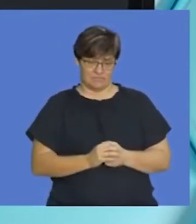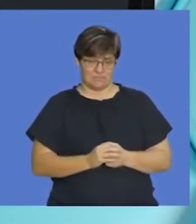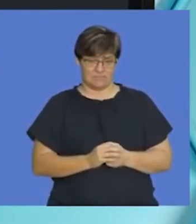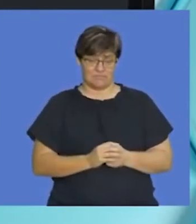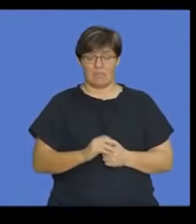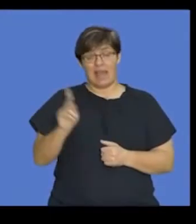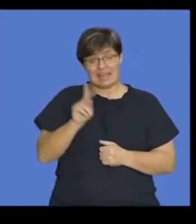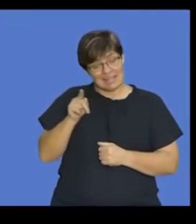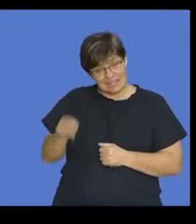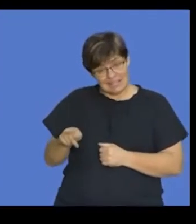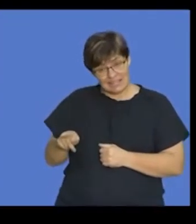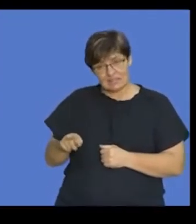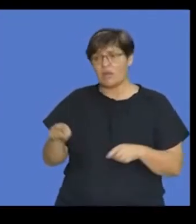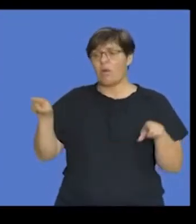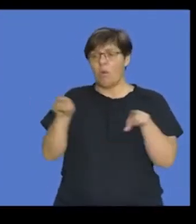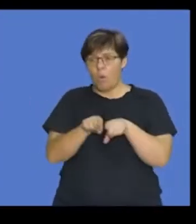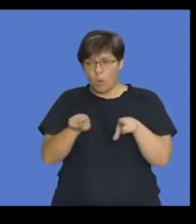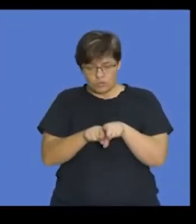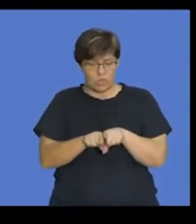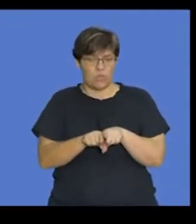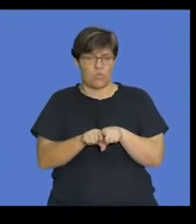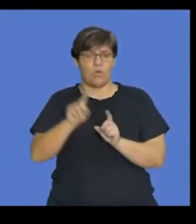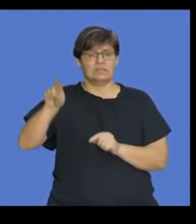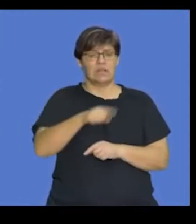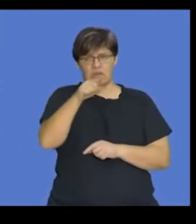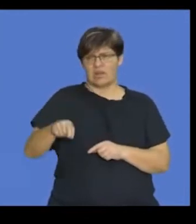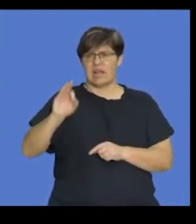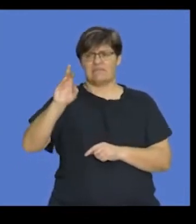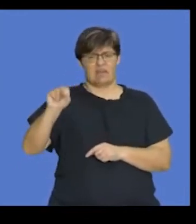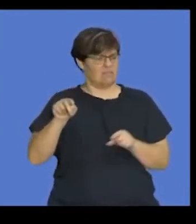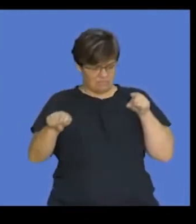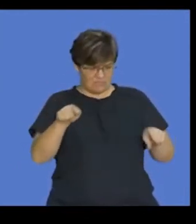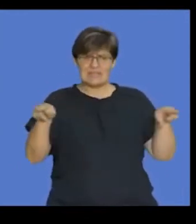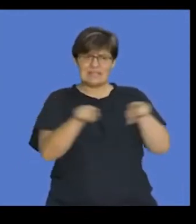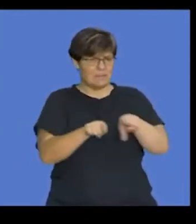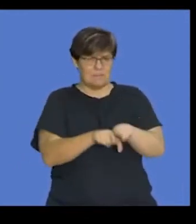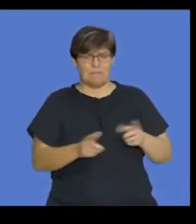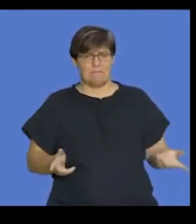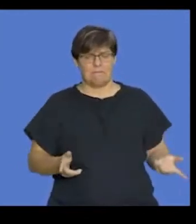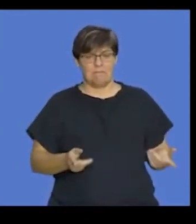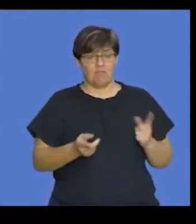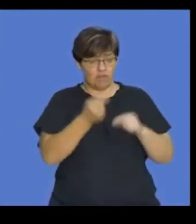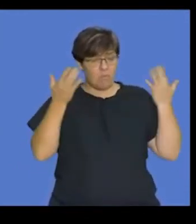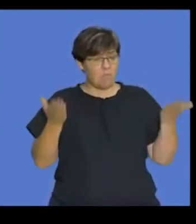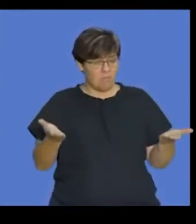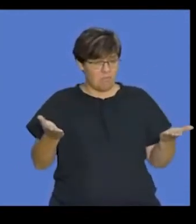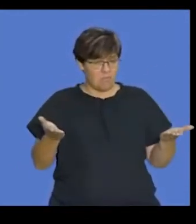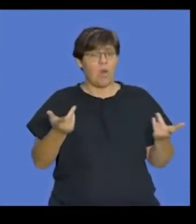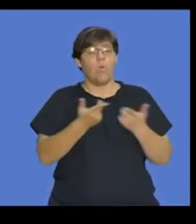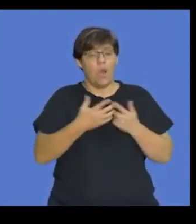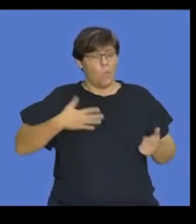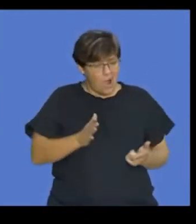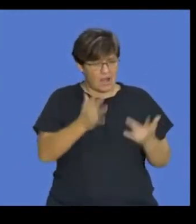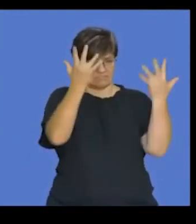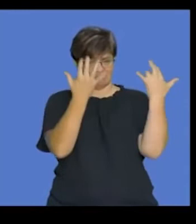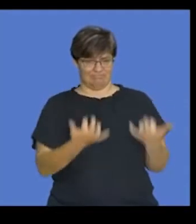So, kinetic friction is also directly proportional to Fn. These are the same. From